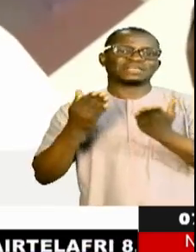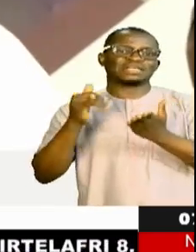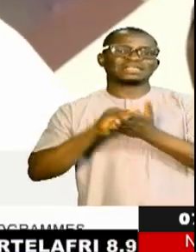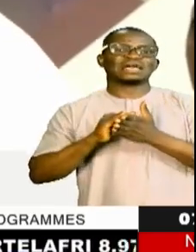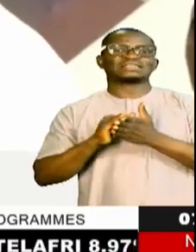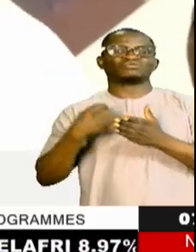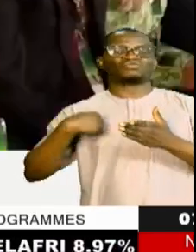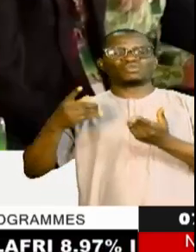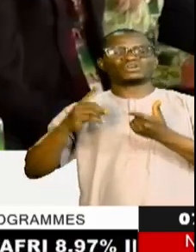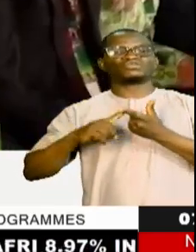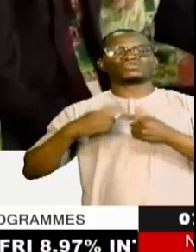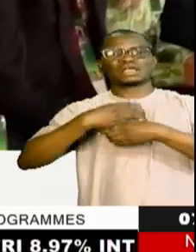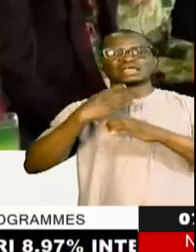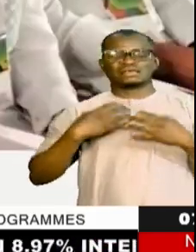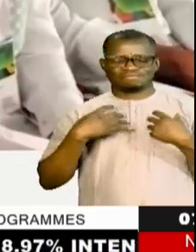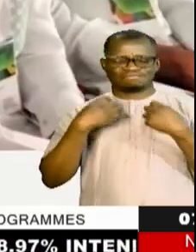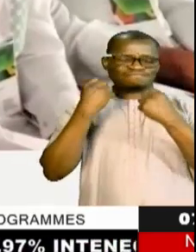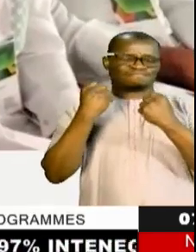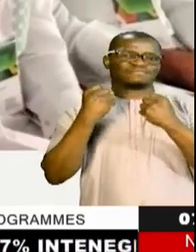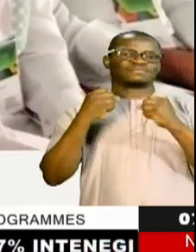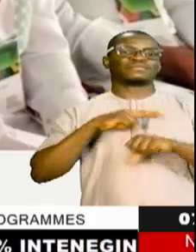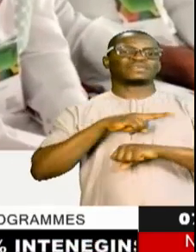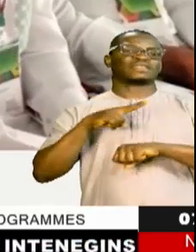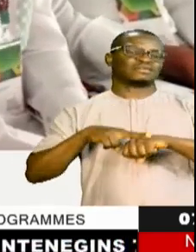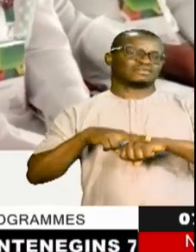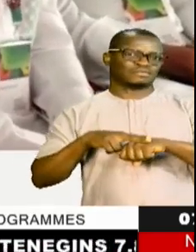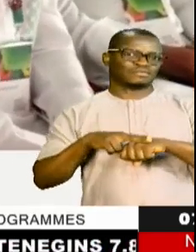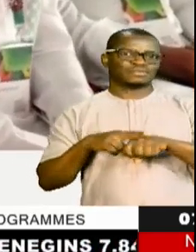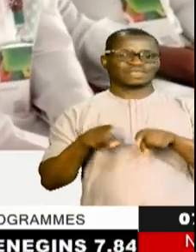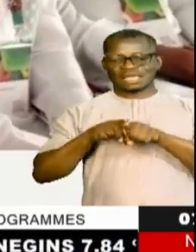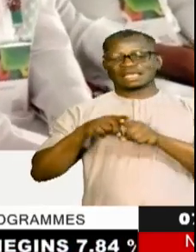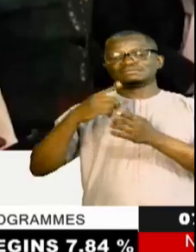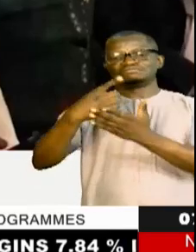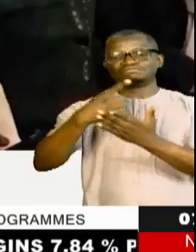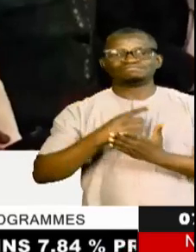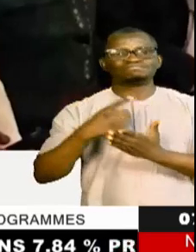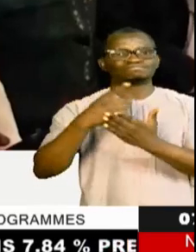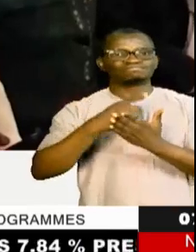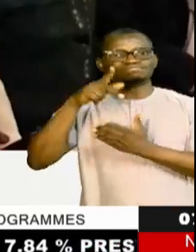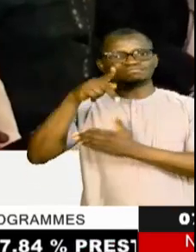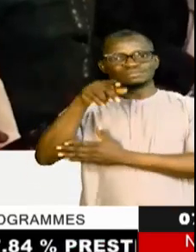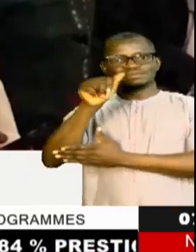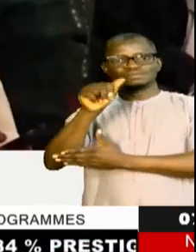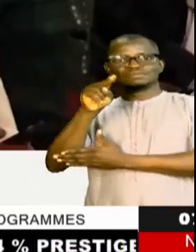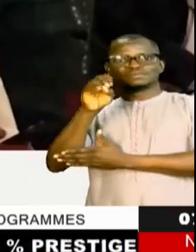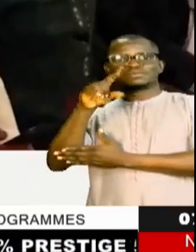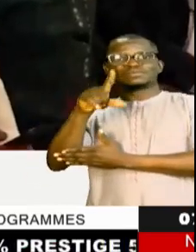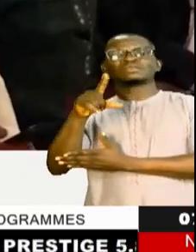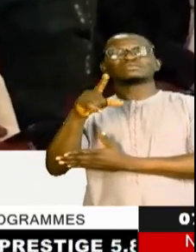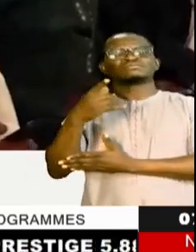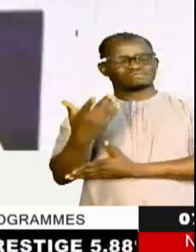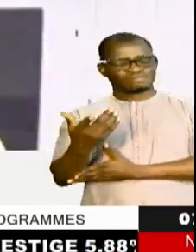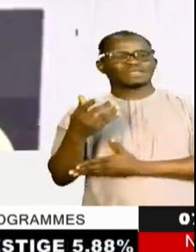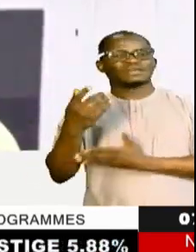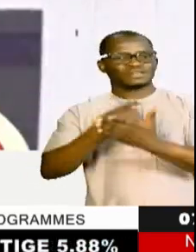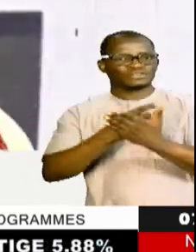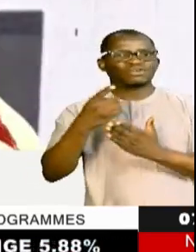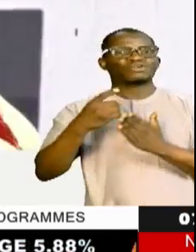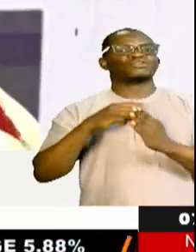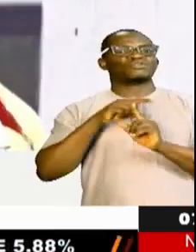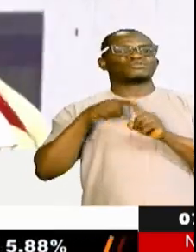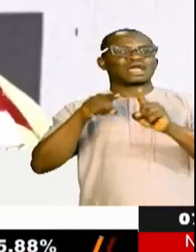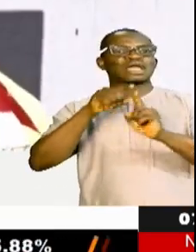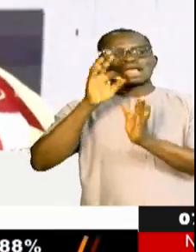healthier nation. Agreed on the power of data as the cornerstones to driving improved health outcomes, while accountability